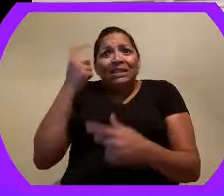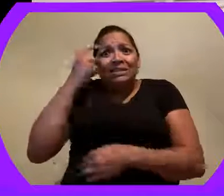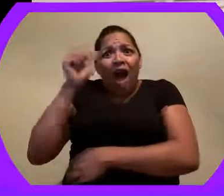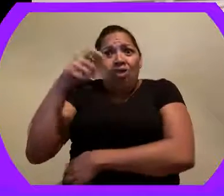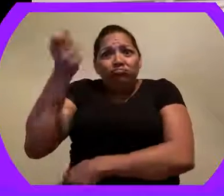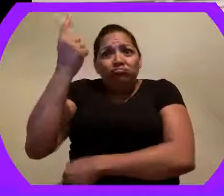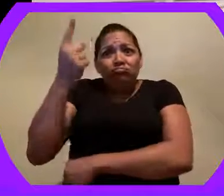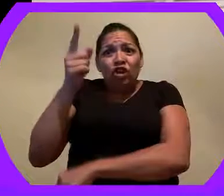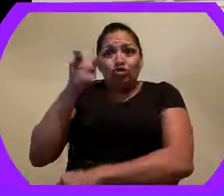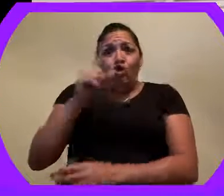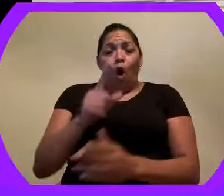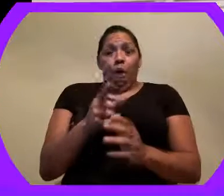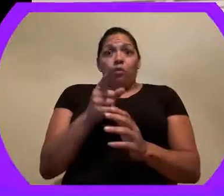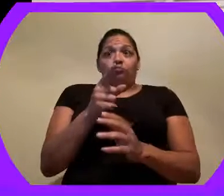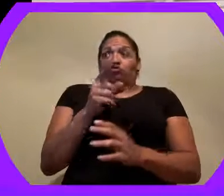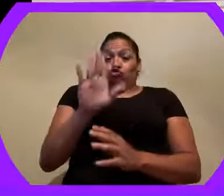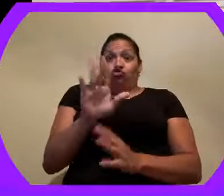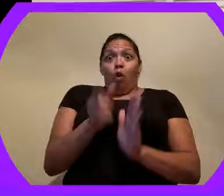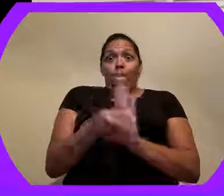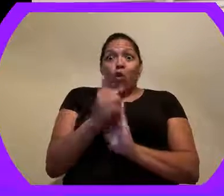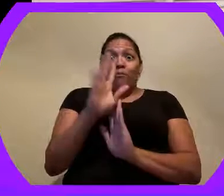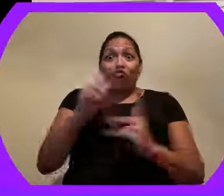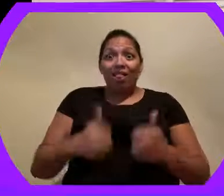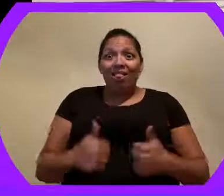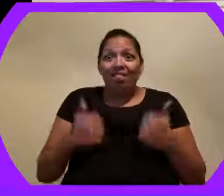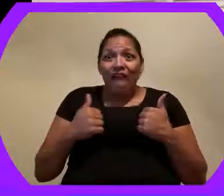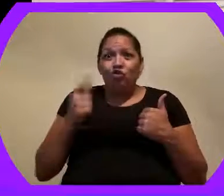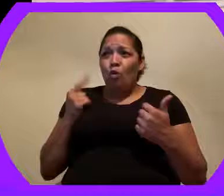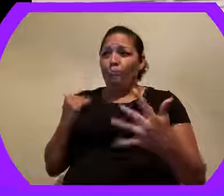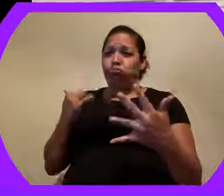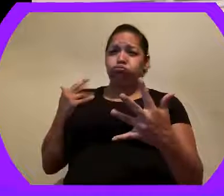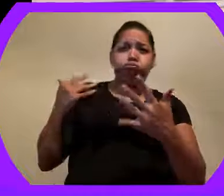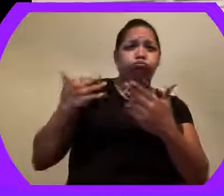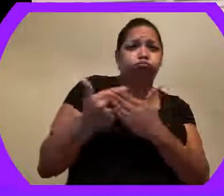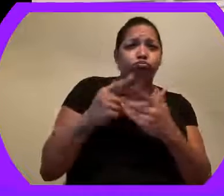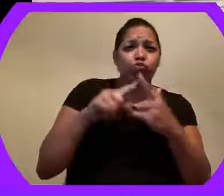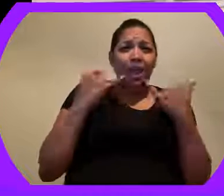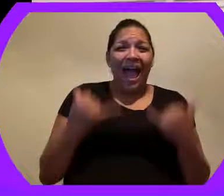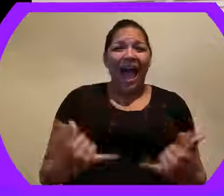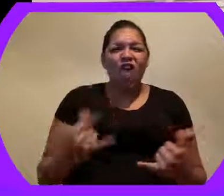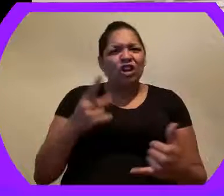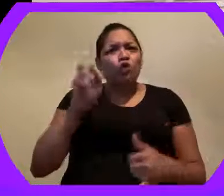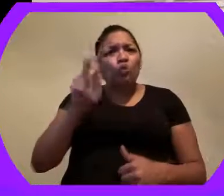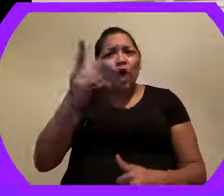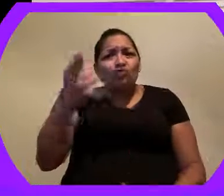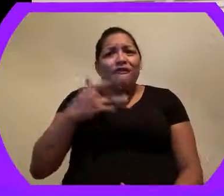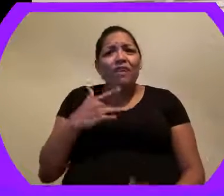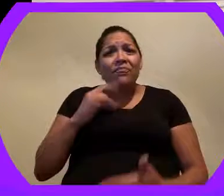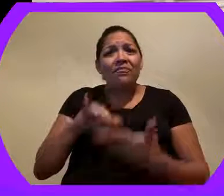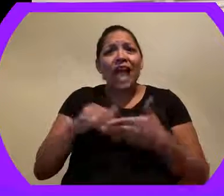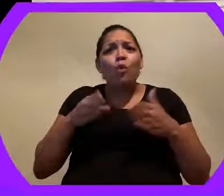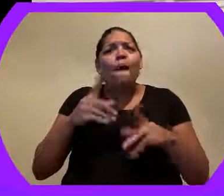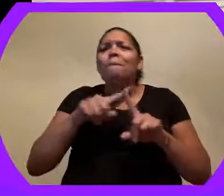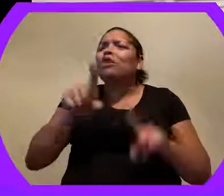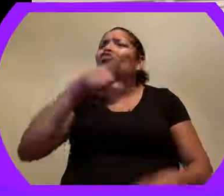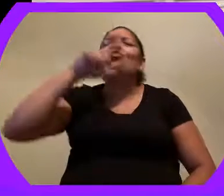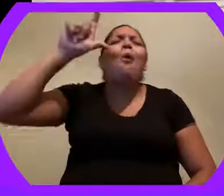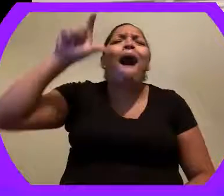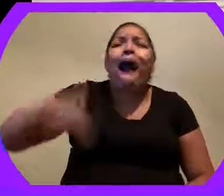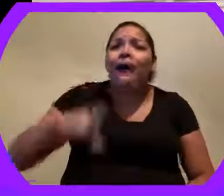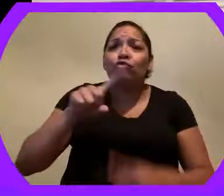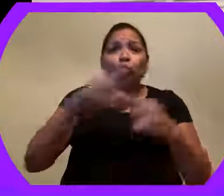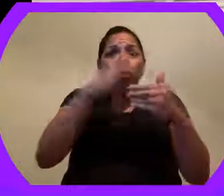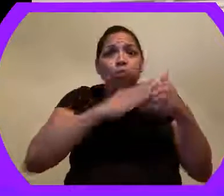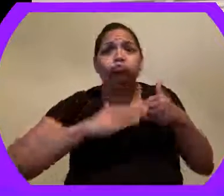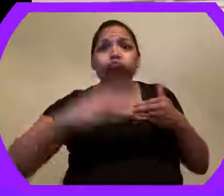that you have. It makes perfect sense. And anybody who had led every single second of your life up until this moment would be feeling that exact same way. So it's okay that you feel that